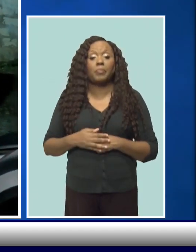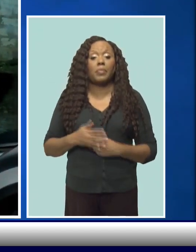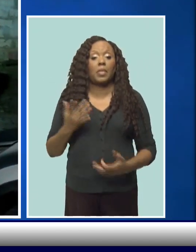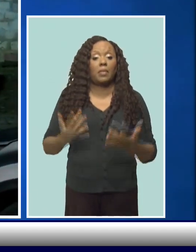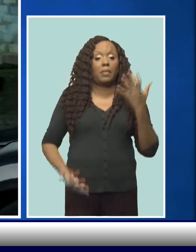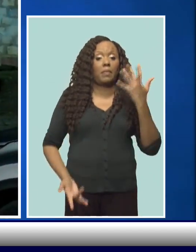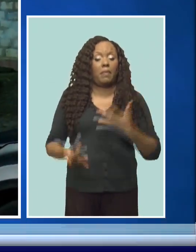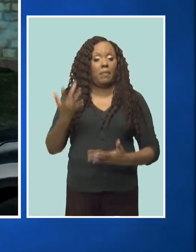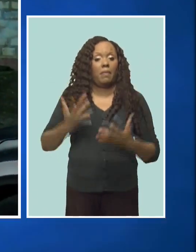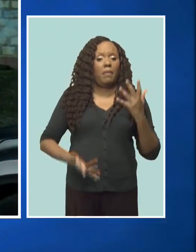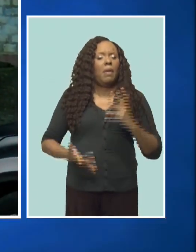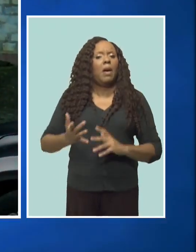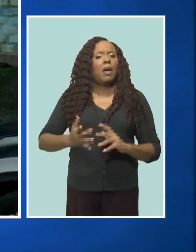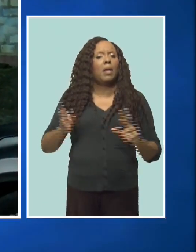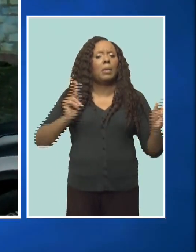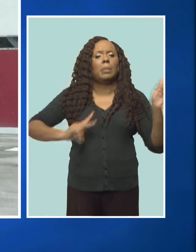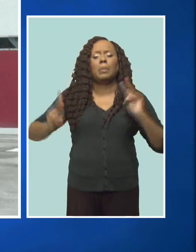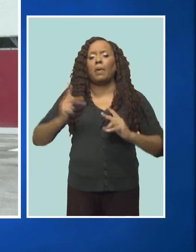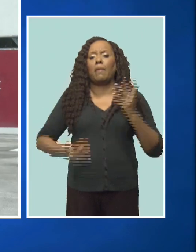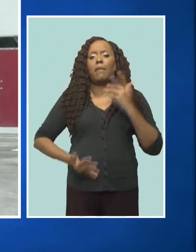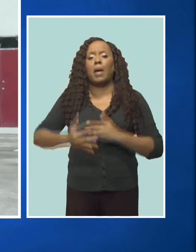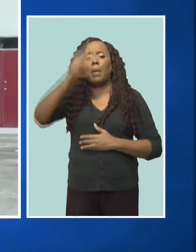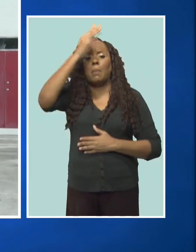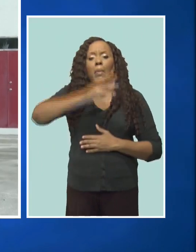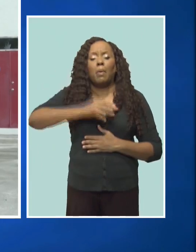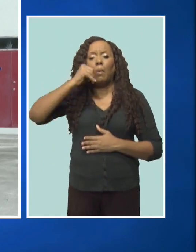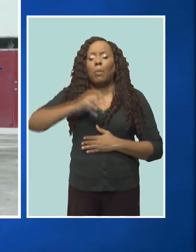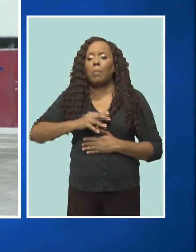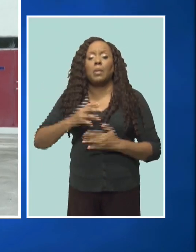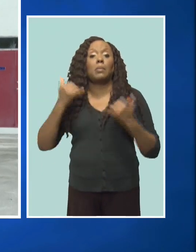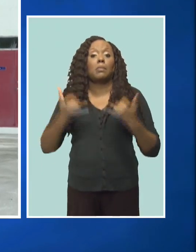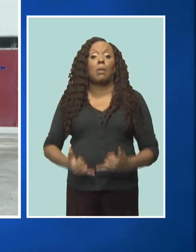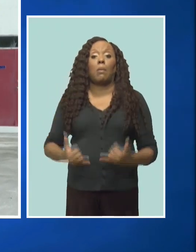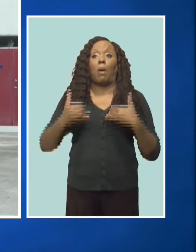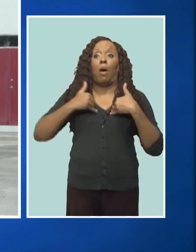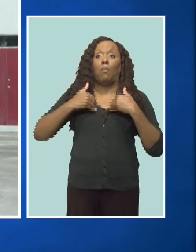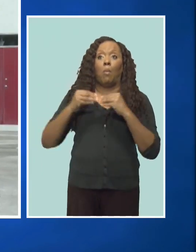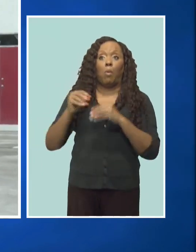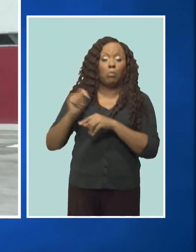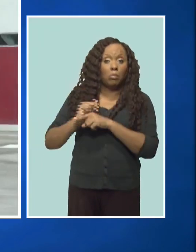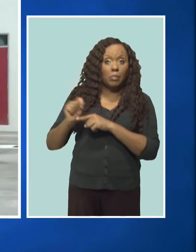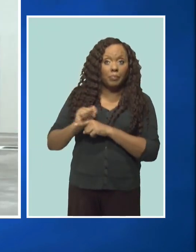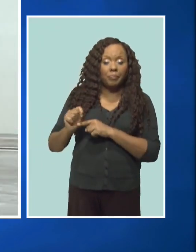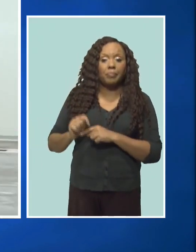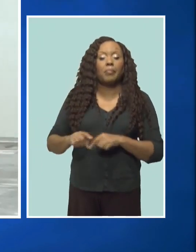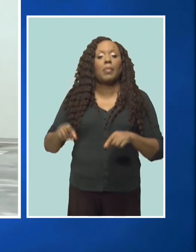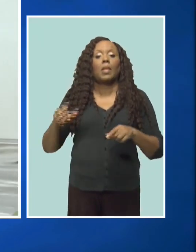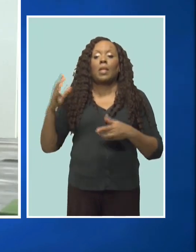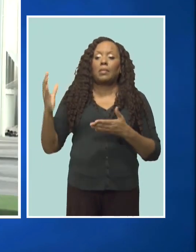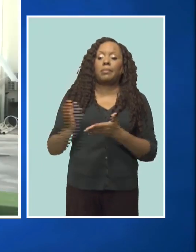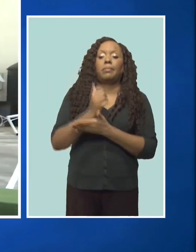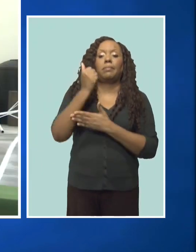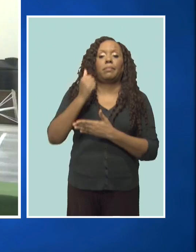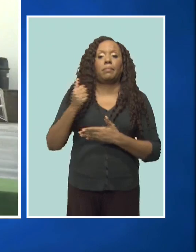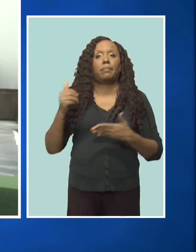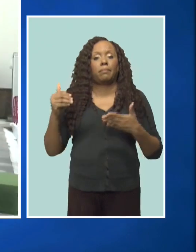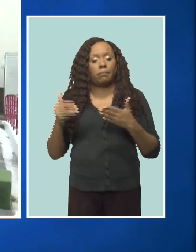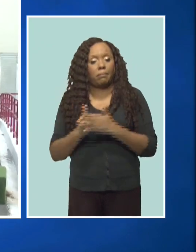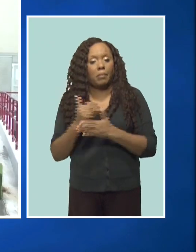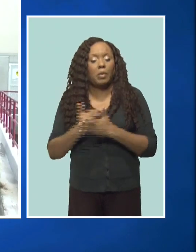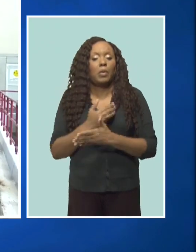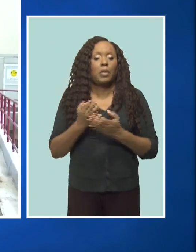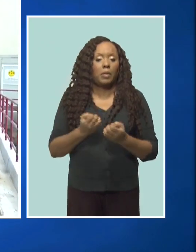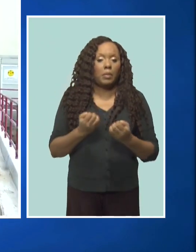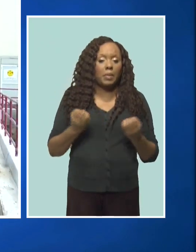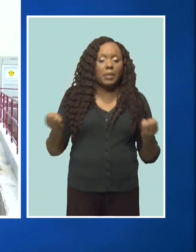now better trained to manage the challenges. The fire service has also commissioned new state-of-the-art appliances. We have commissioned 3